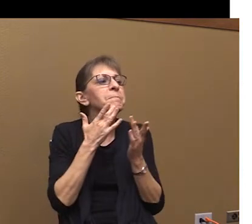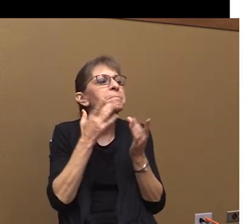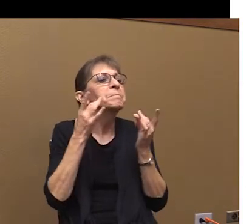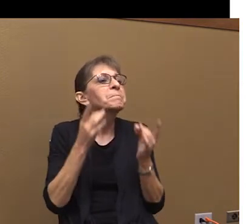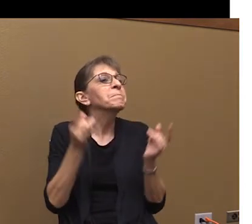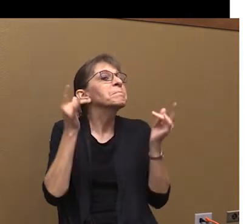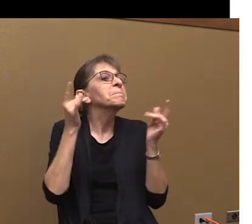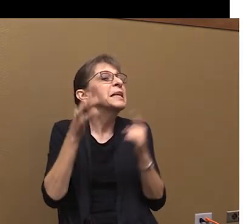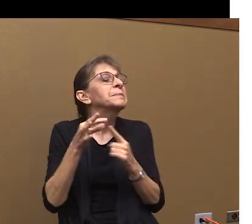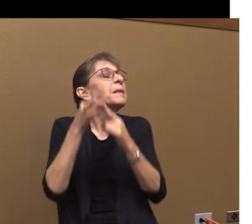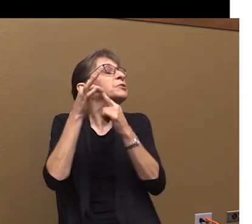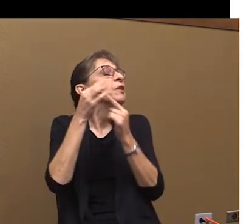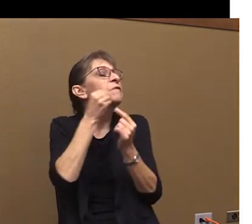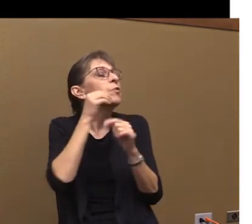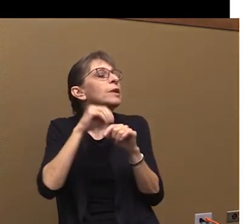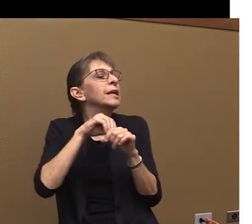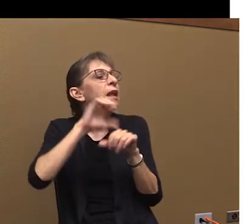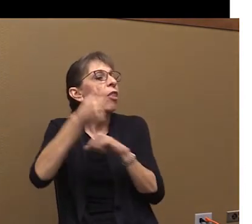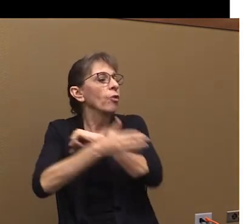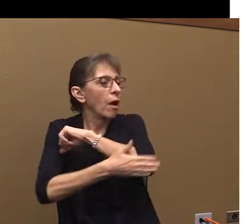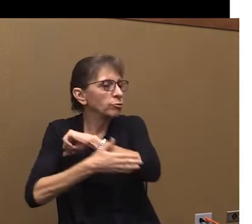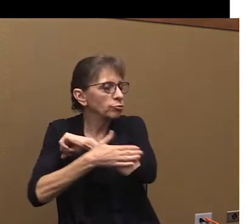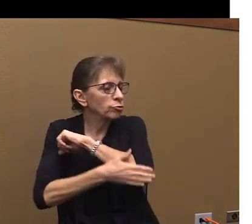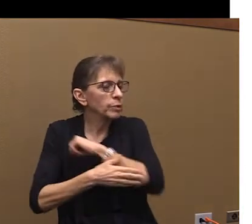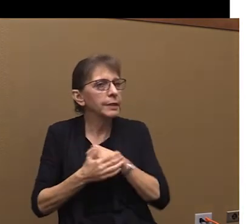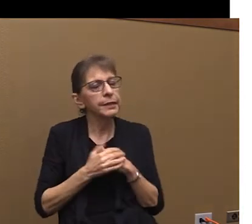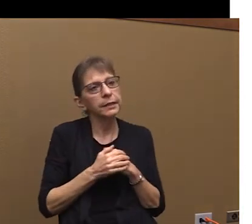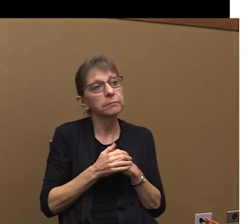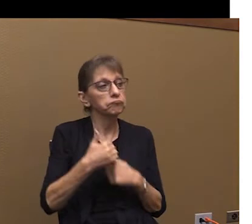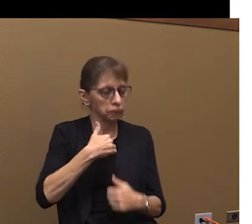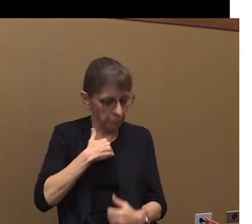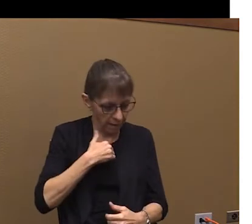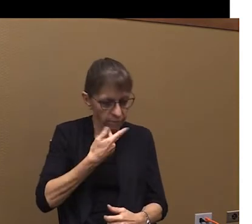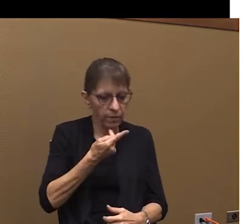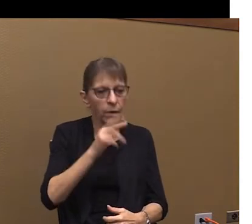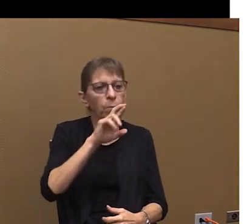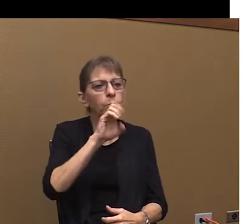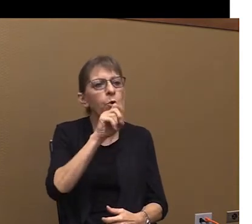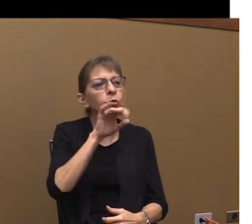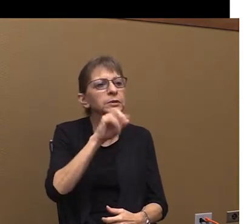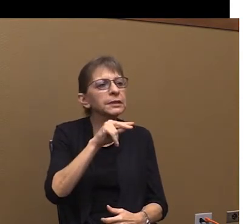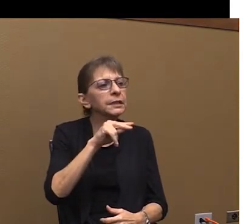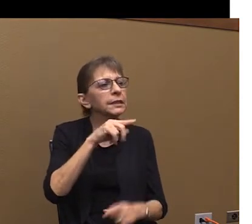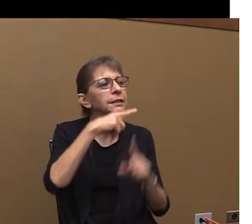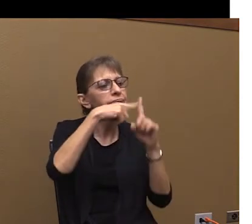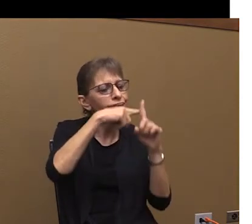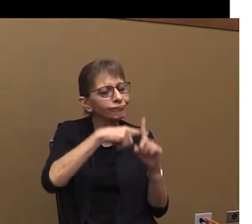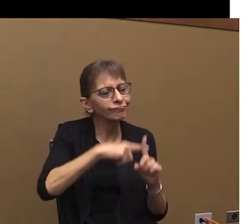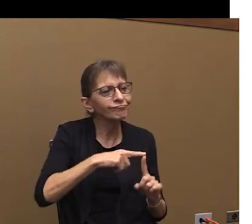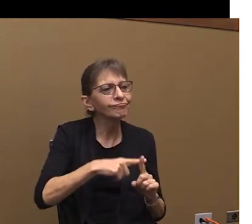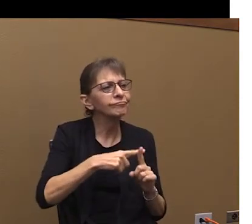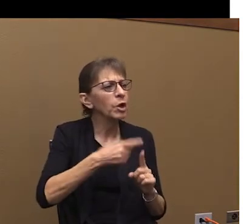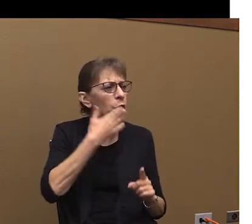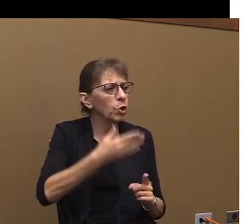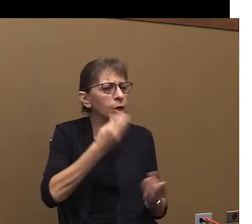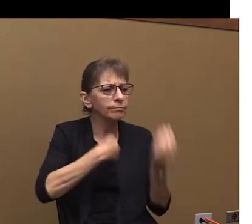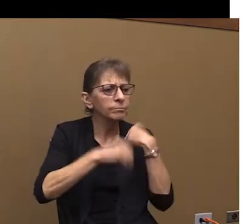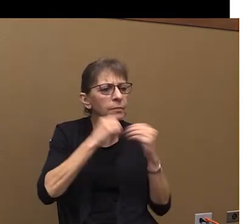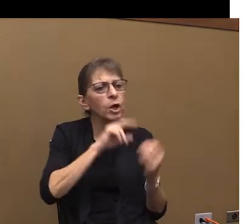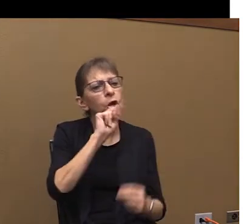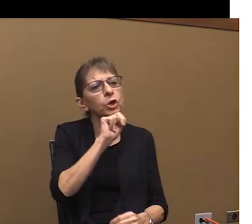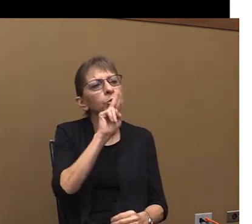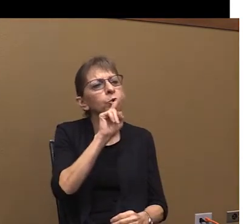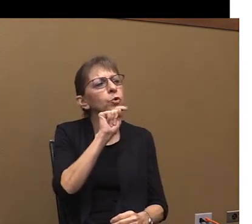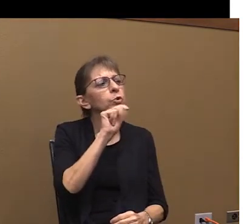bugs. It's good for the environment. It might be a delicacy in other countries. It's